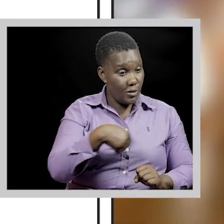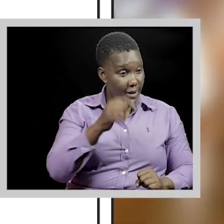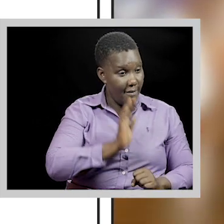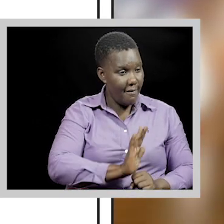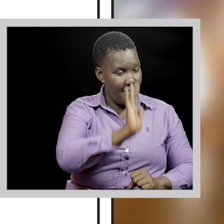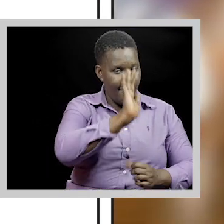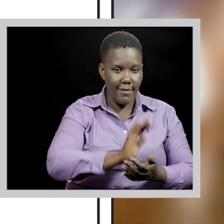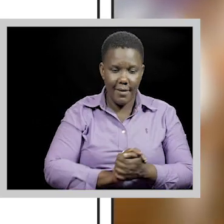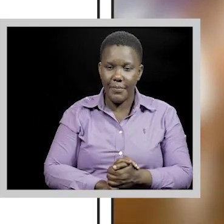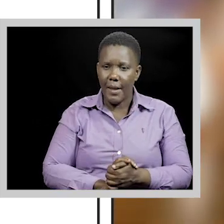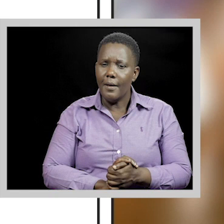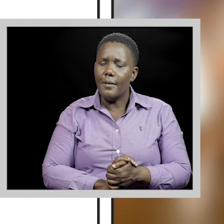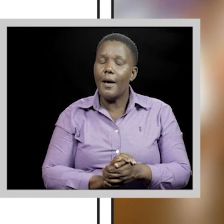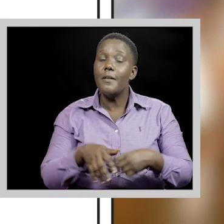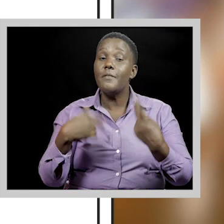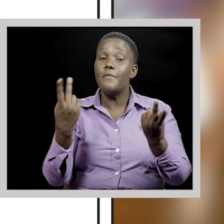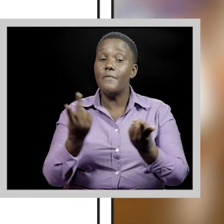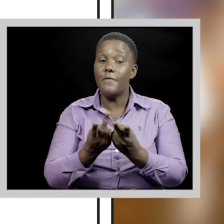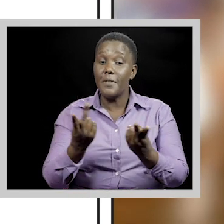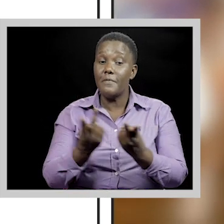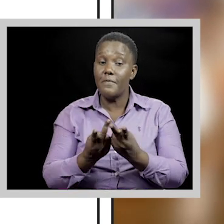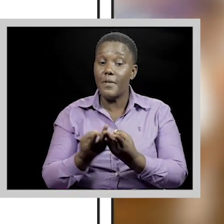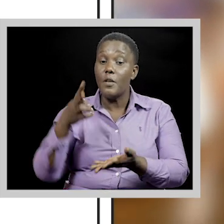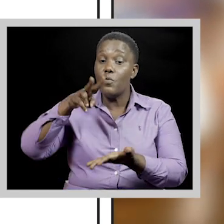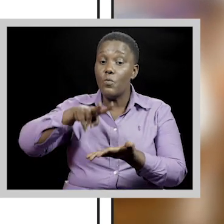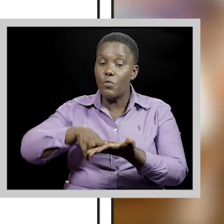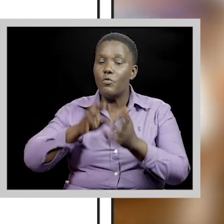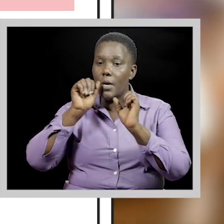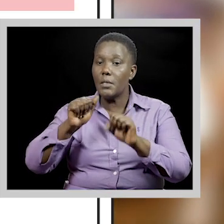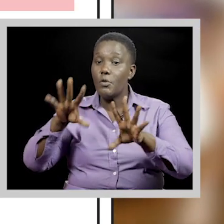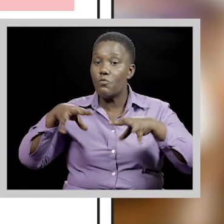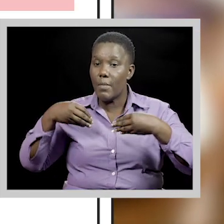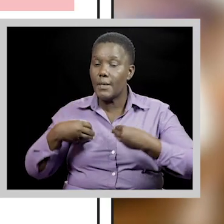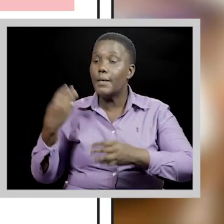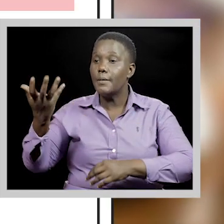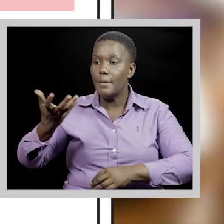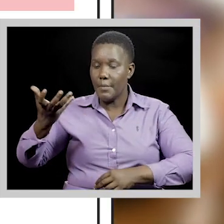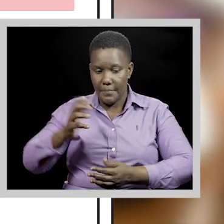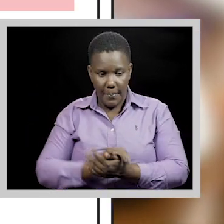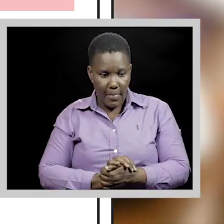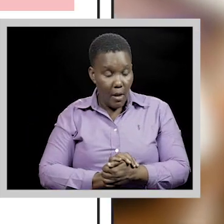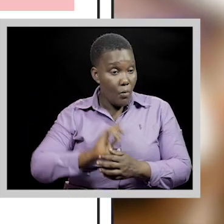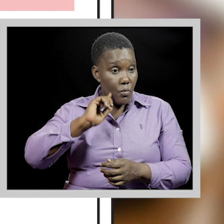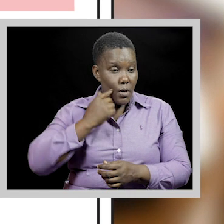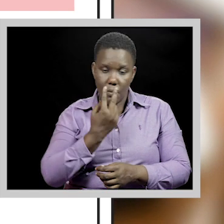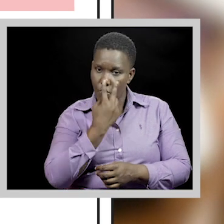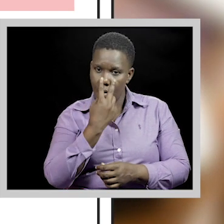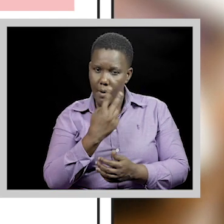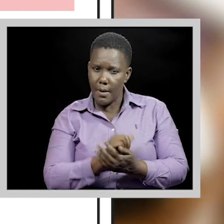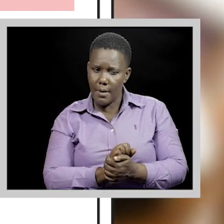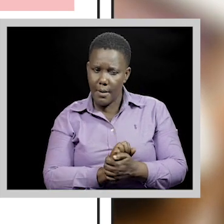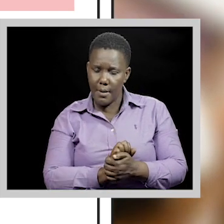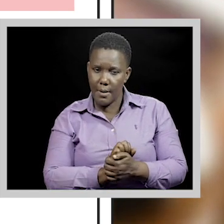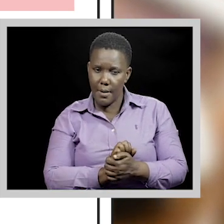responsible, beneficial, and socially acceptable ways. Take into account factors that